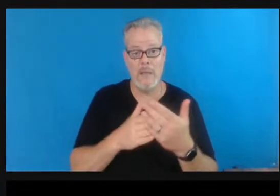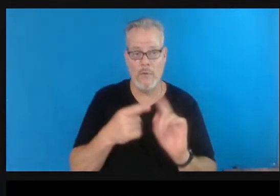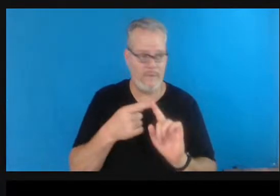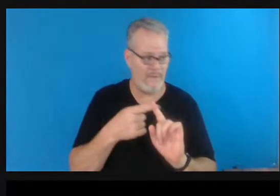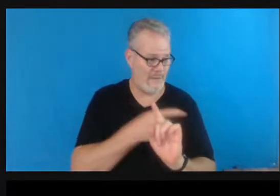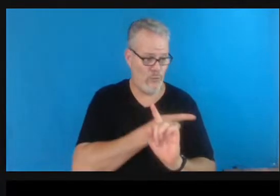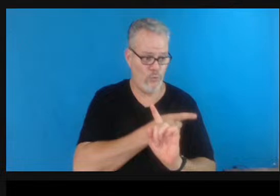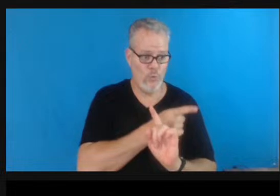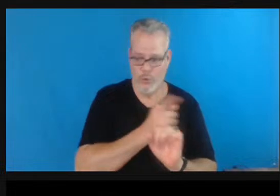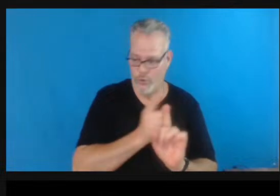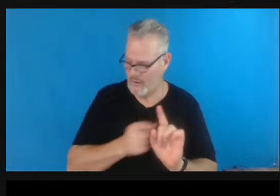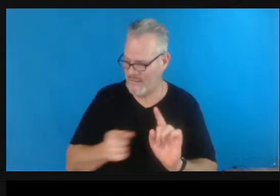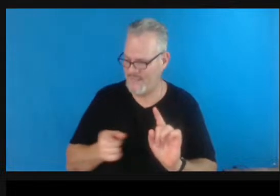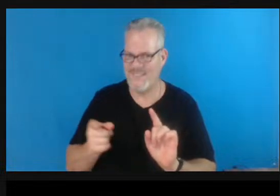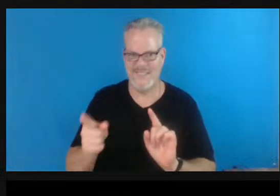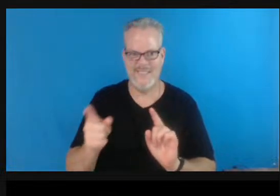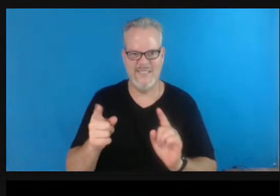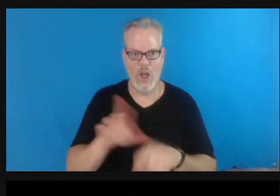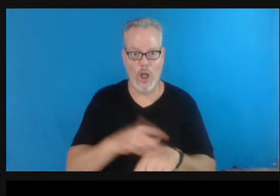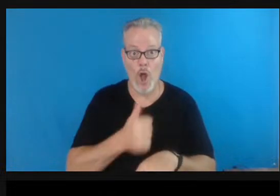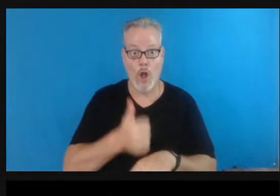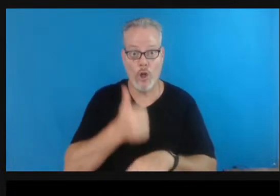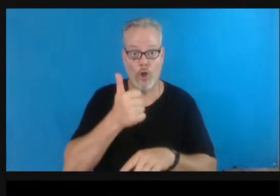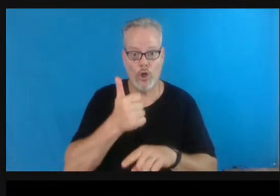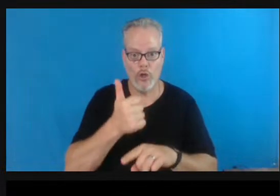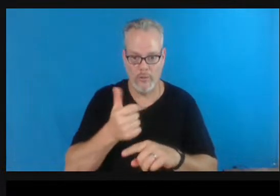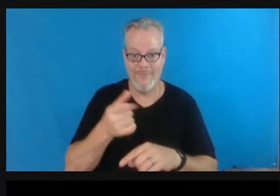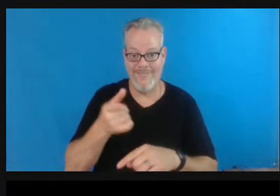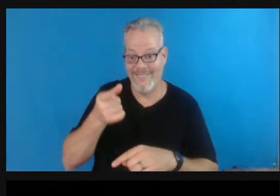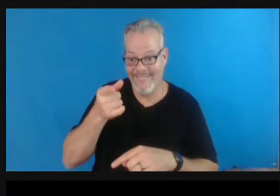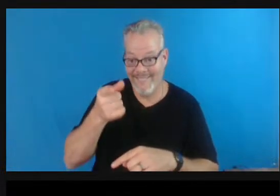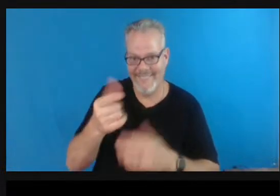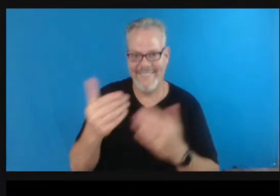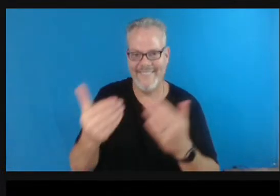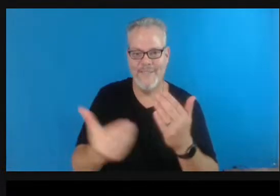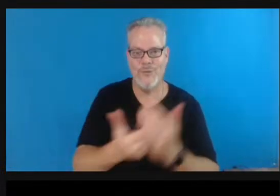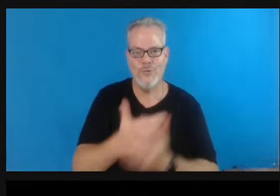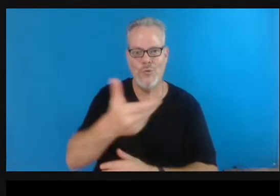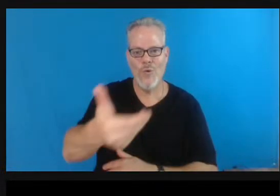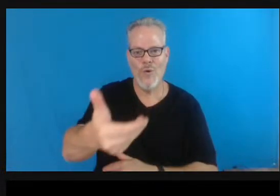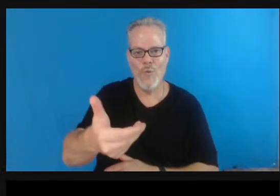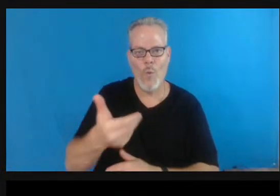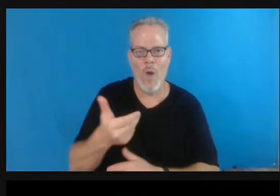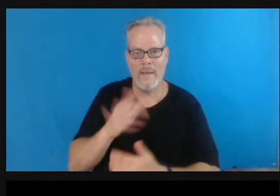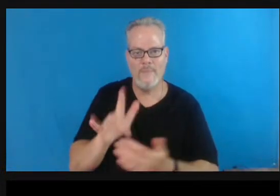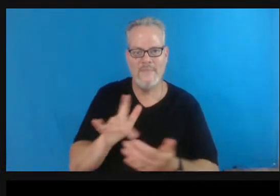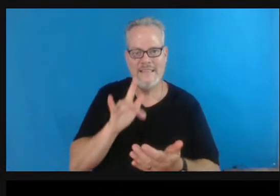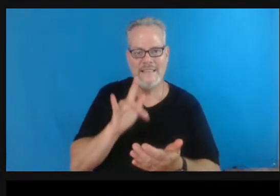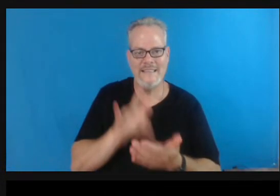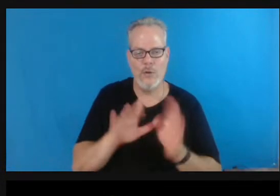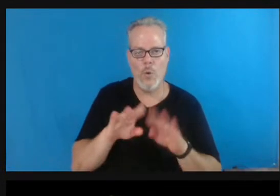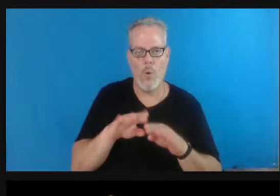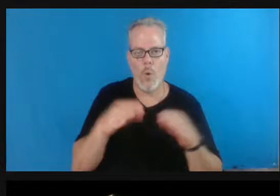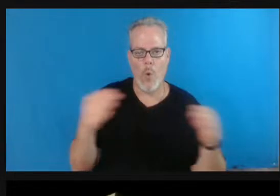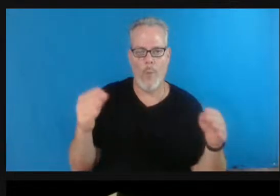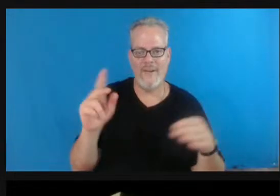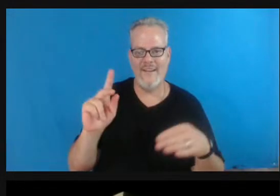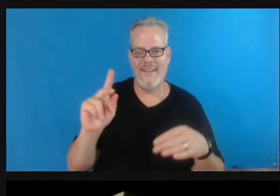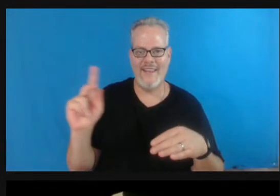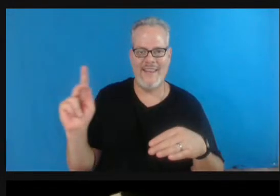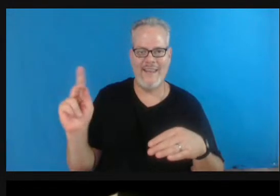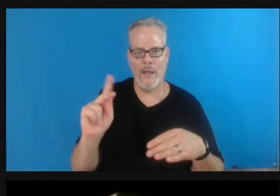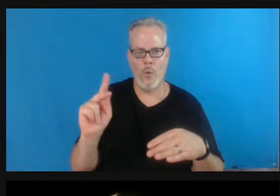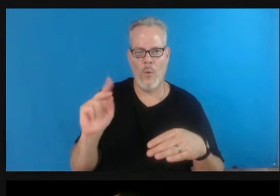never seen before. There is the new Welcome Center. It's now open at Kīlauea Military Camp. And you